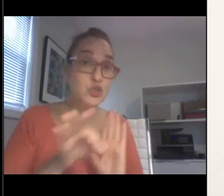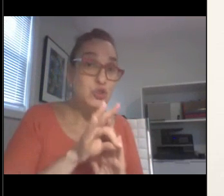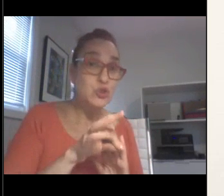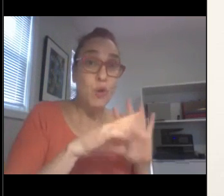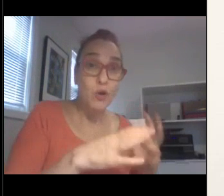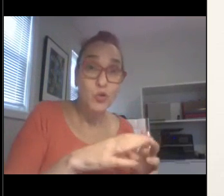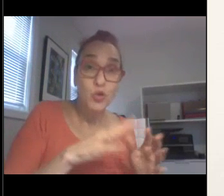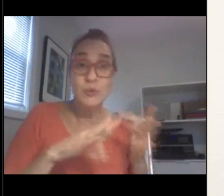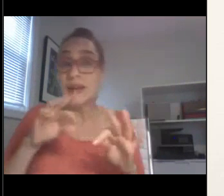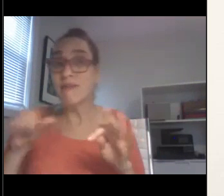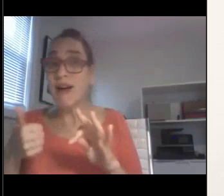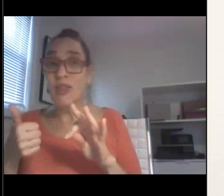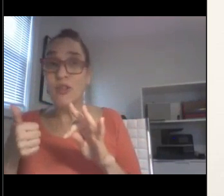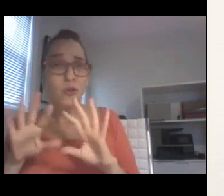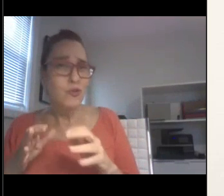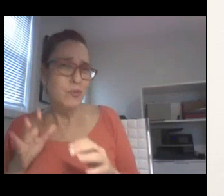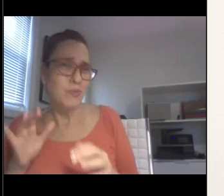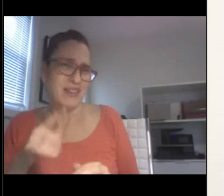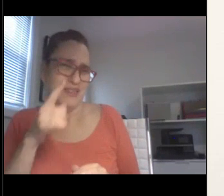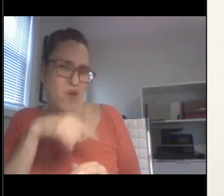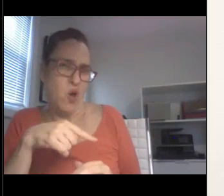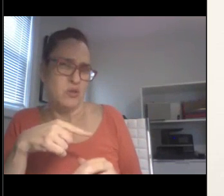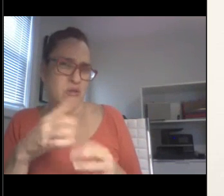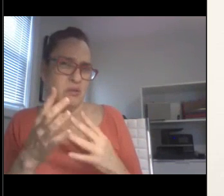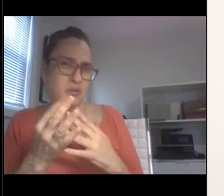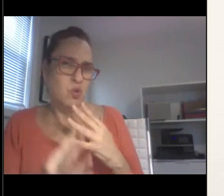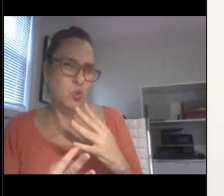choice. Next slide, please.